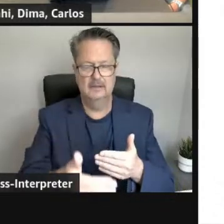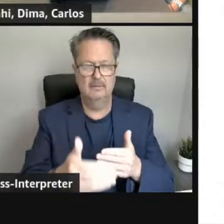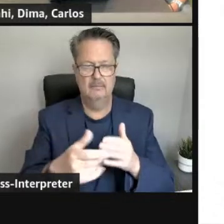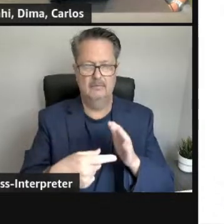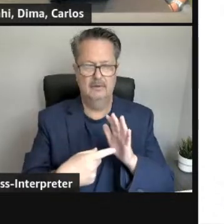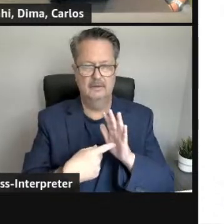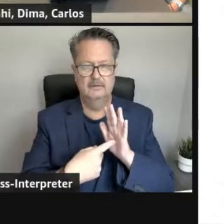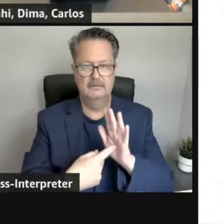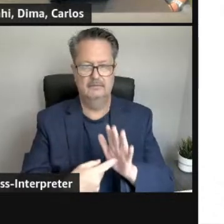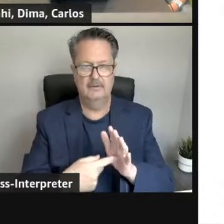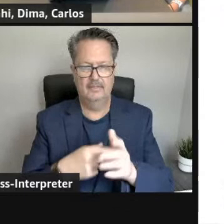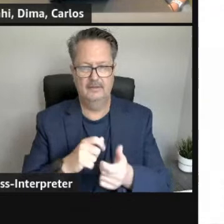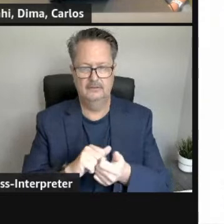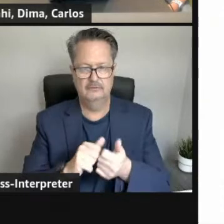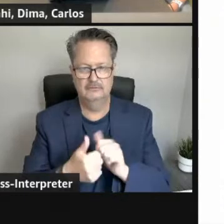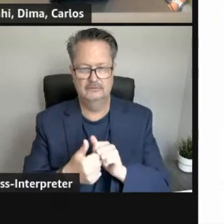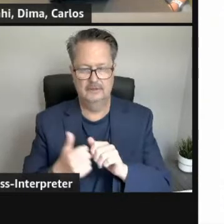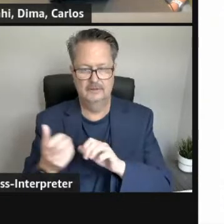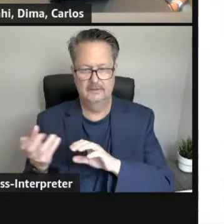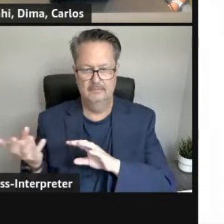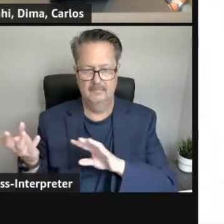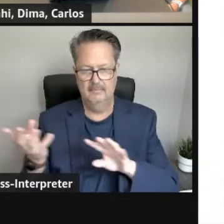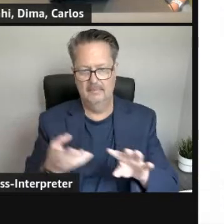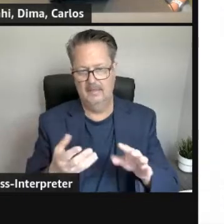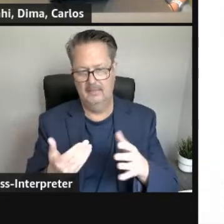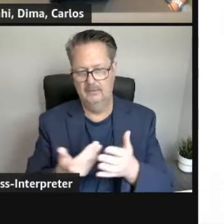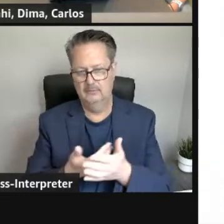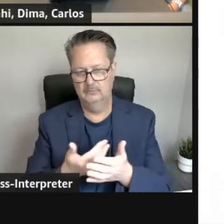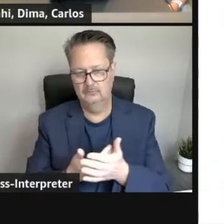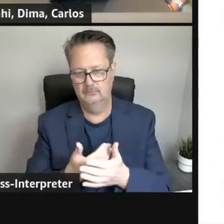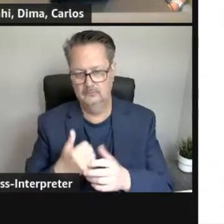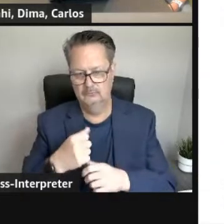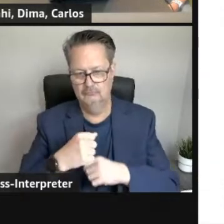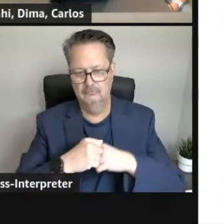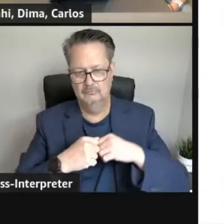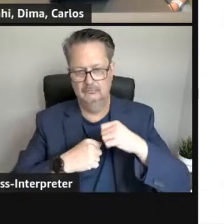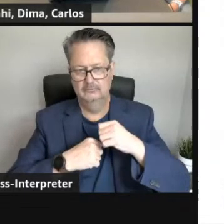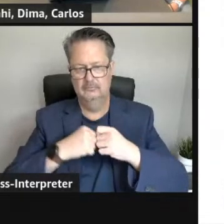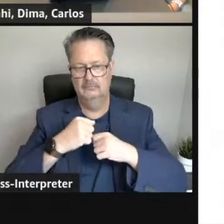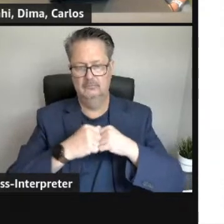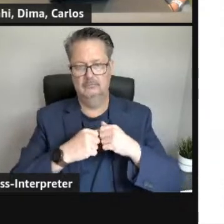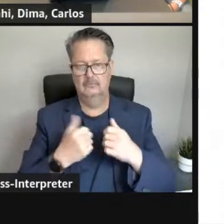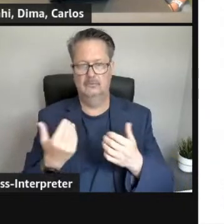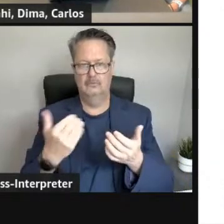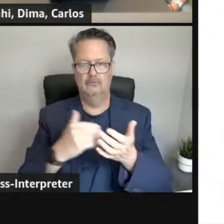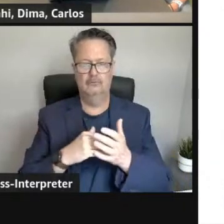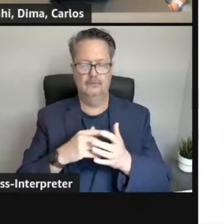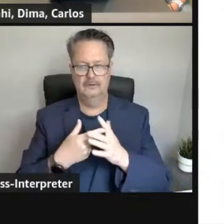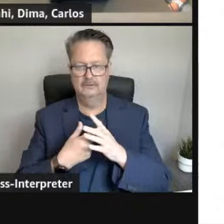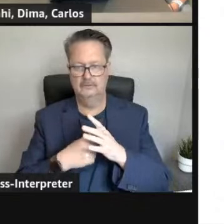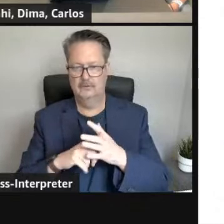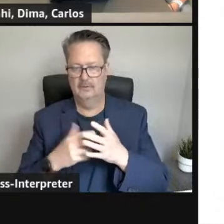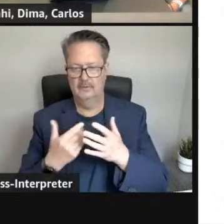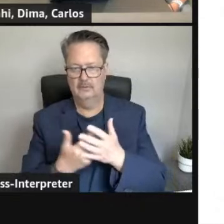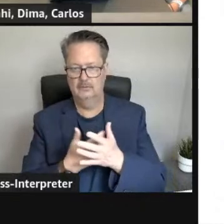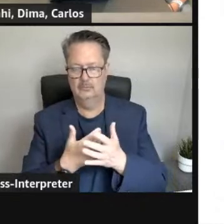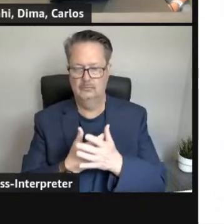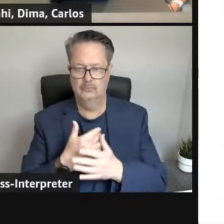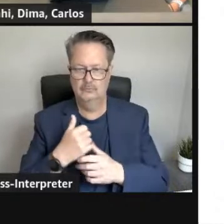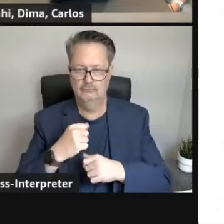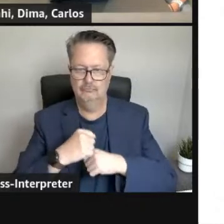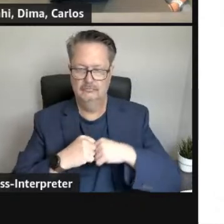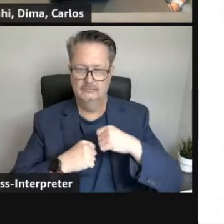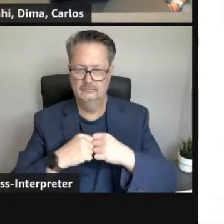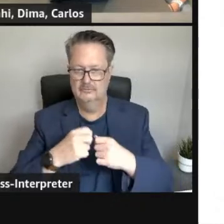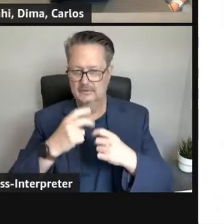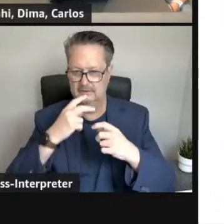rebuild the pipeline in the new structure and will restart the run with the new structure. And here we can see the